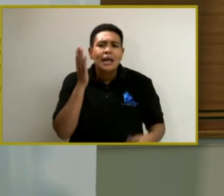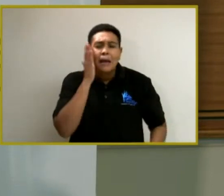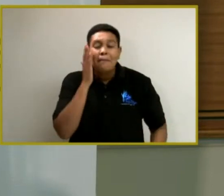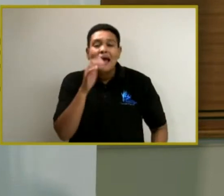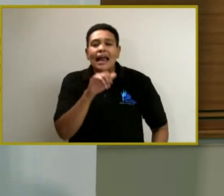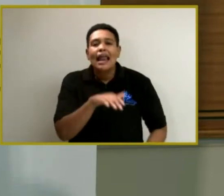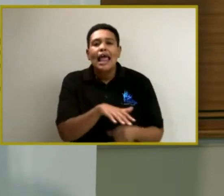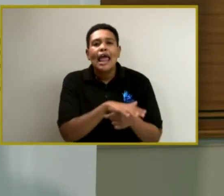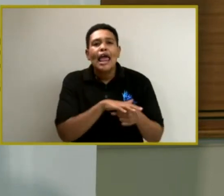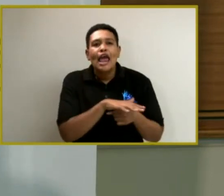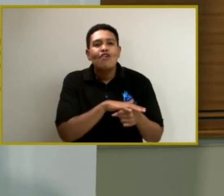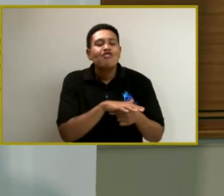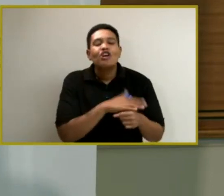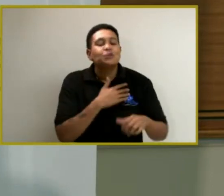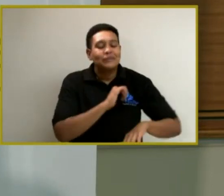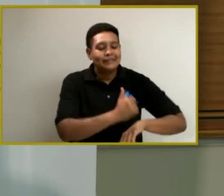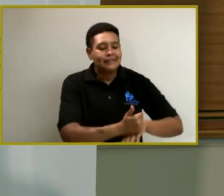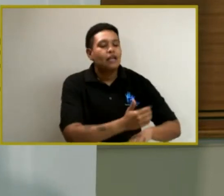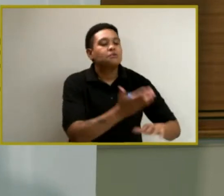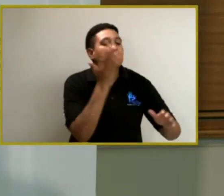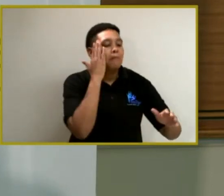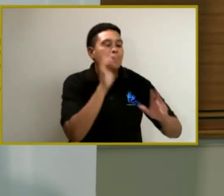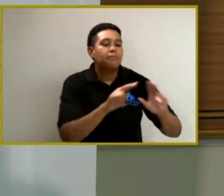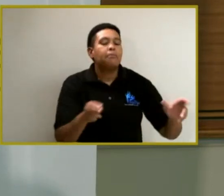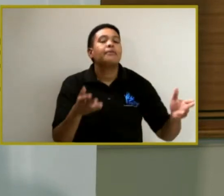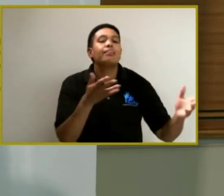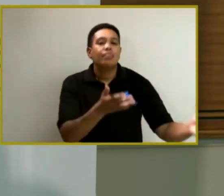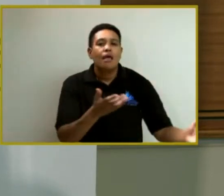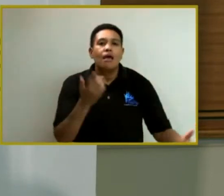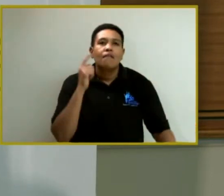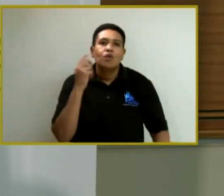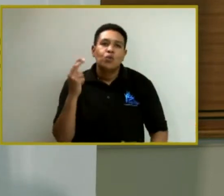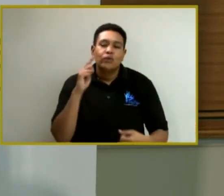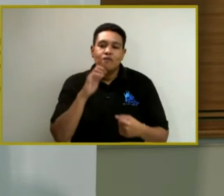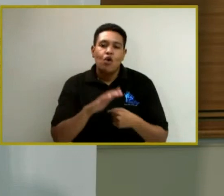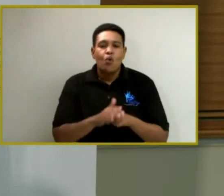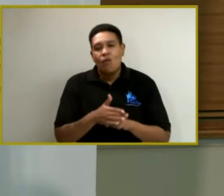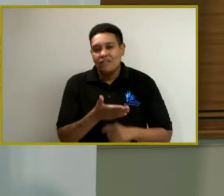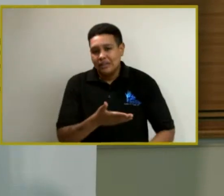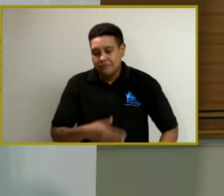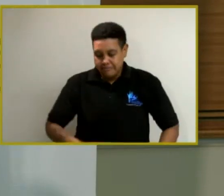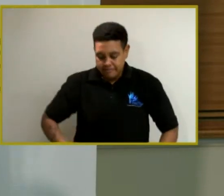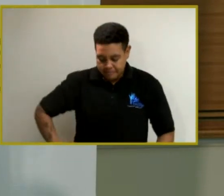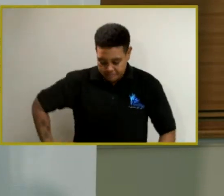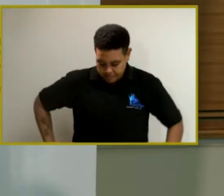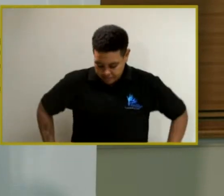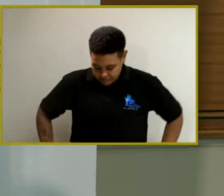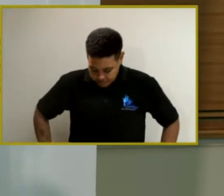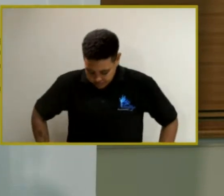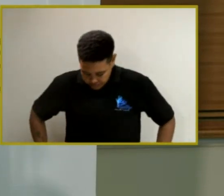bed areas within hospitals, and converted